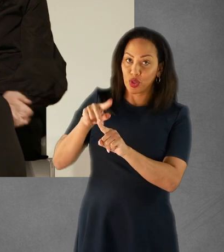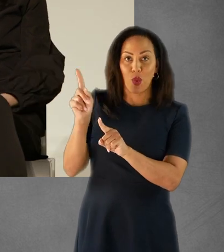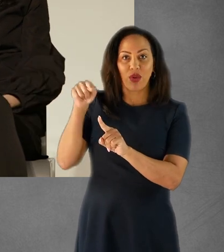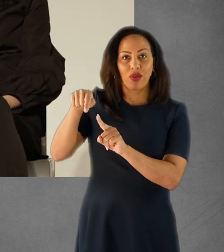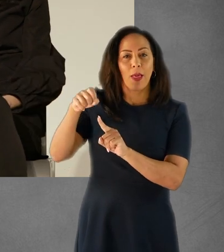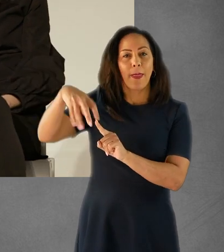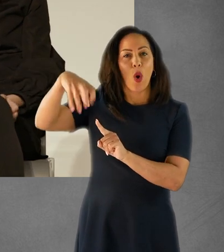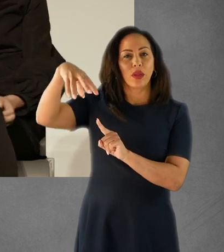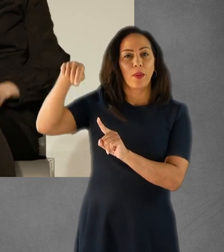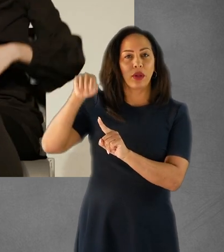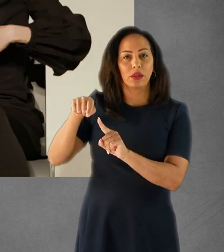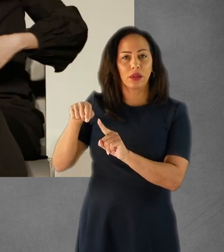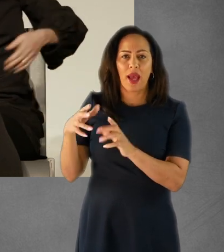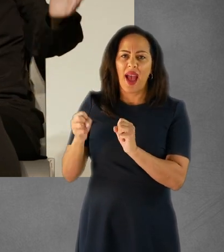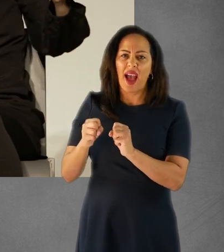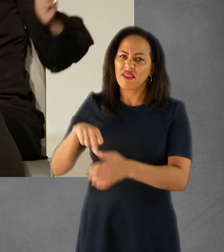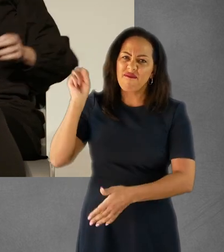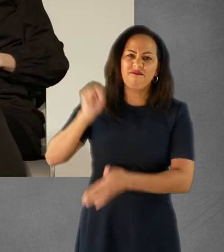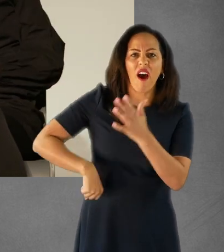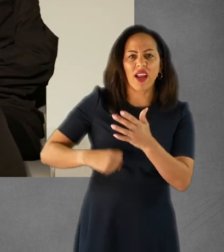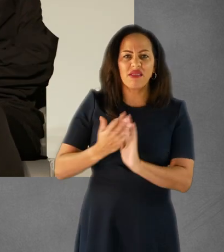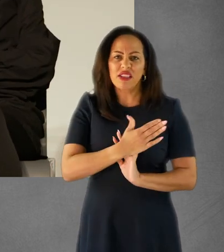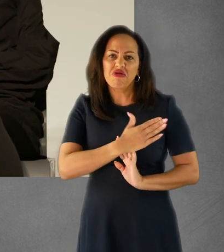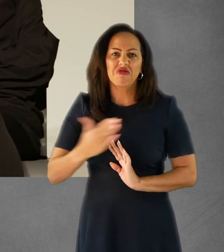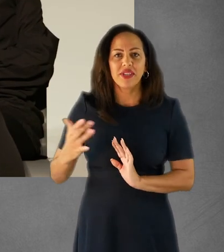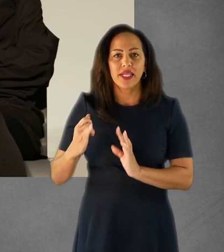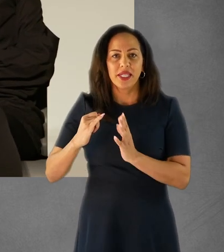practice. So I kind of just went with it.